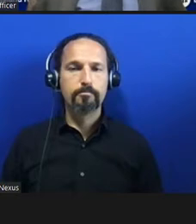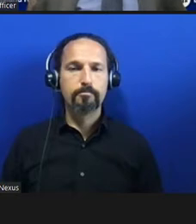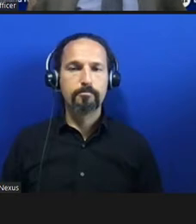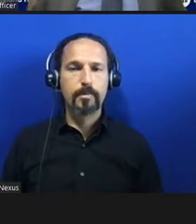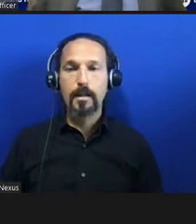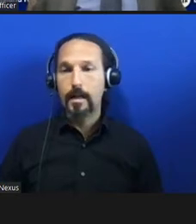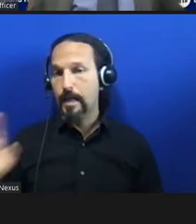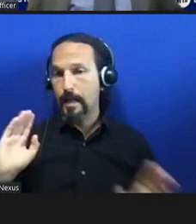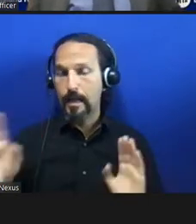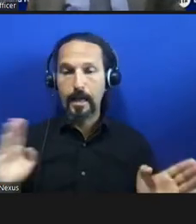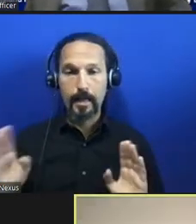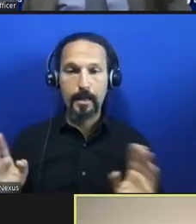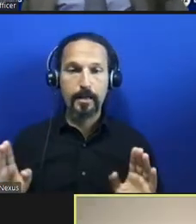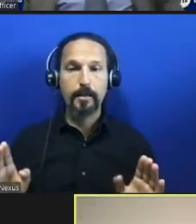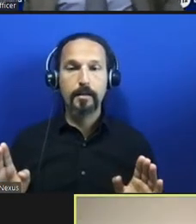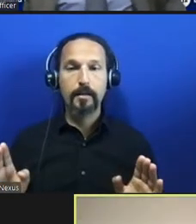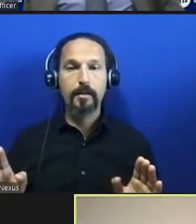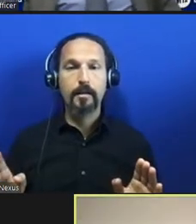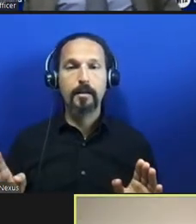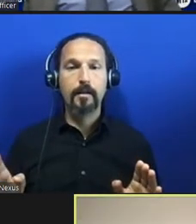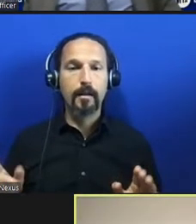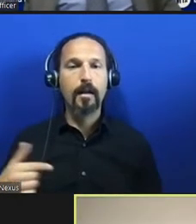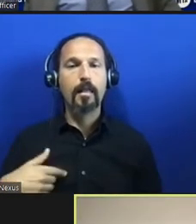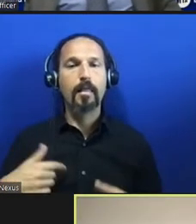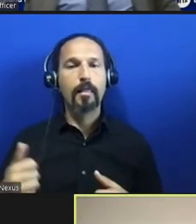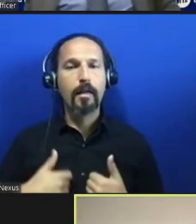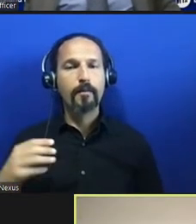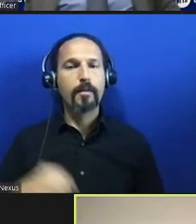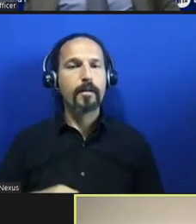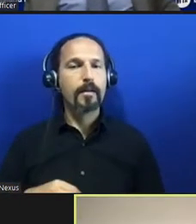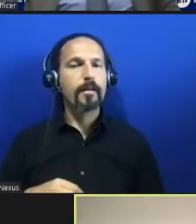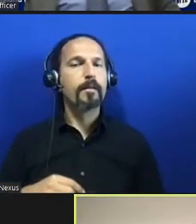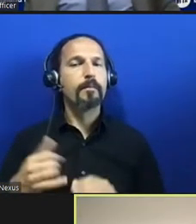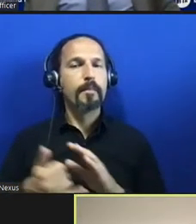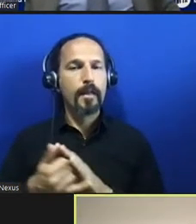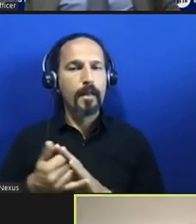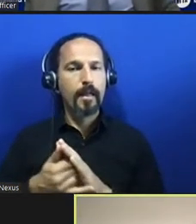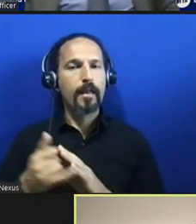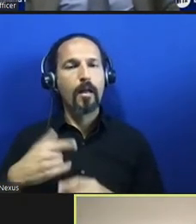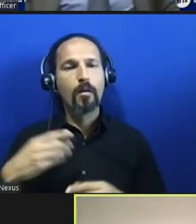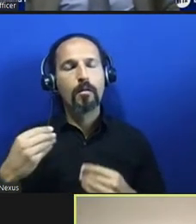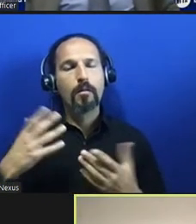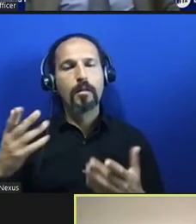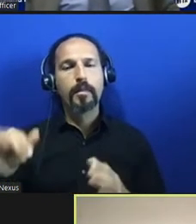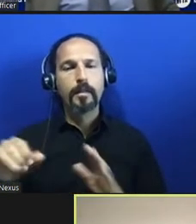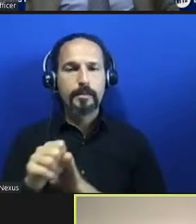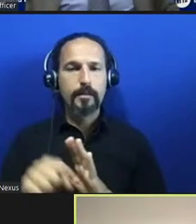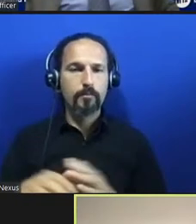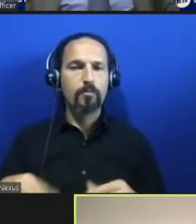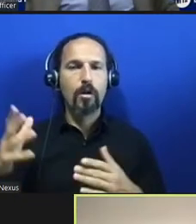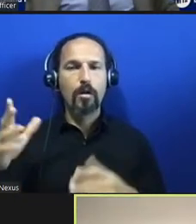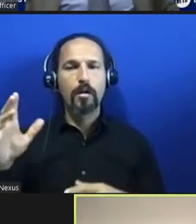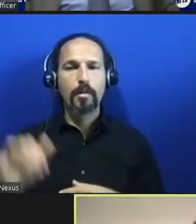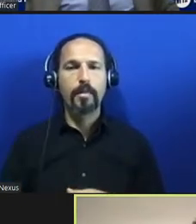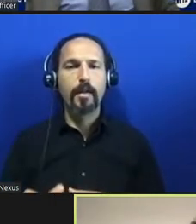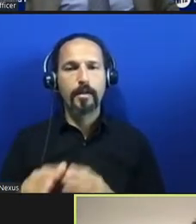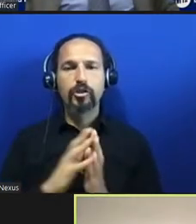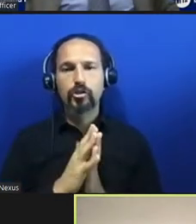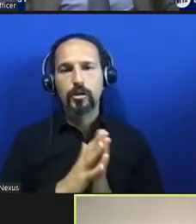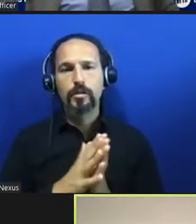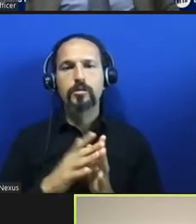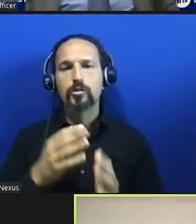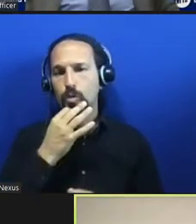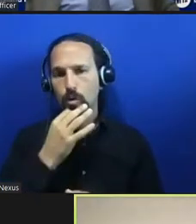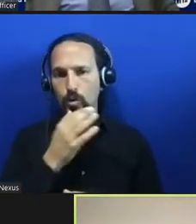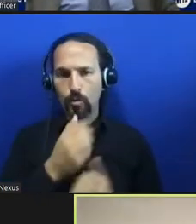hi as a resident of lower Manhattan I would like to urge the MTA and the state to deliver congestion pricing soon and without exemptions